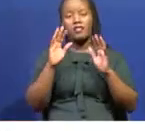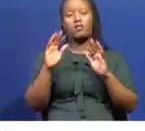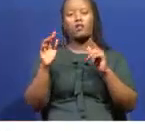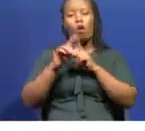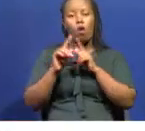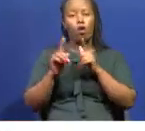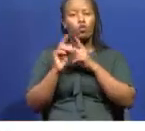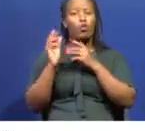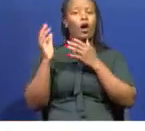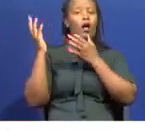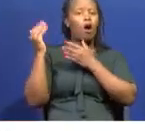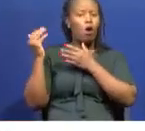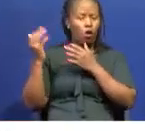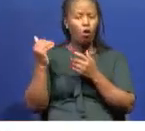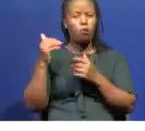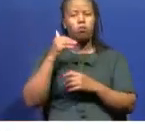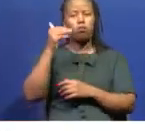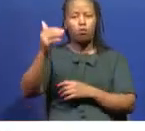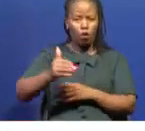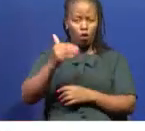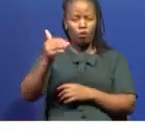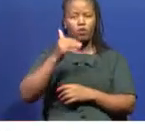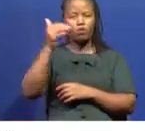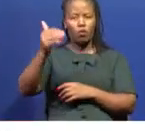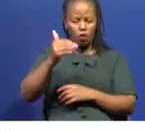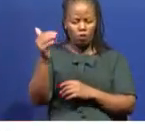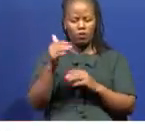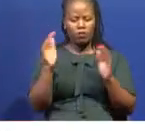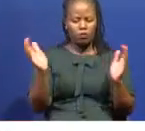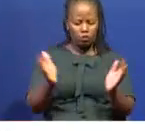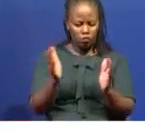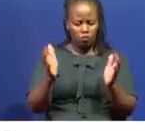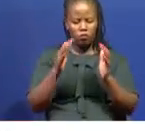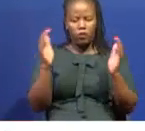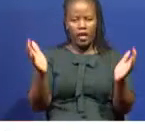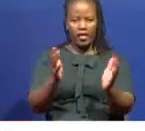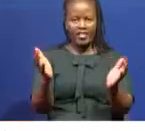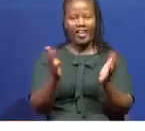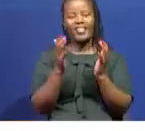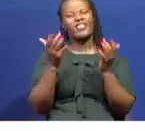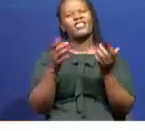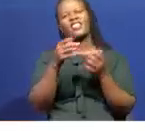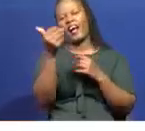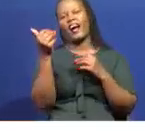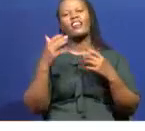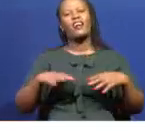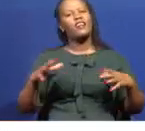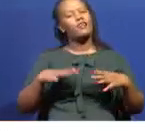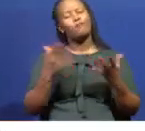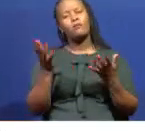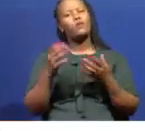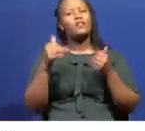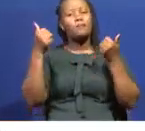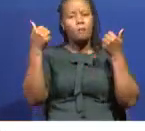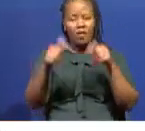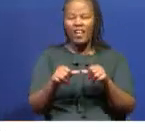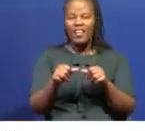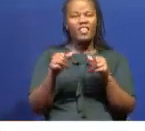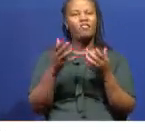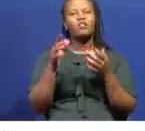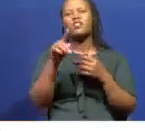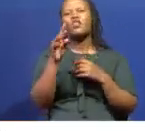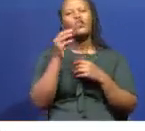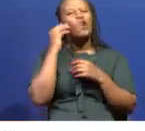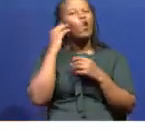I'm out there, I'm just always hoping that this is encouraging somebody else out there, that's wherever you come from,